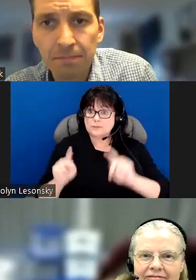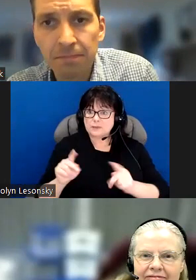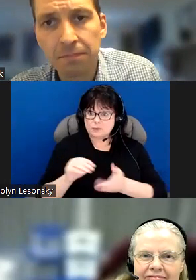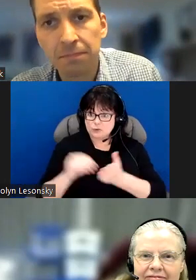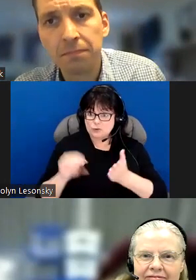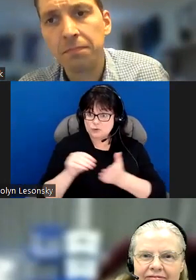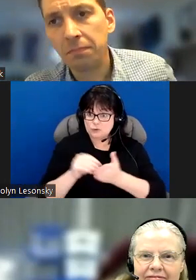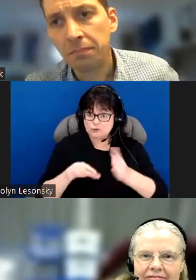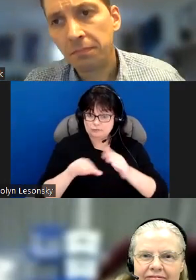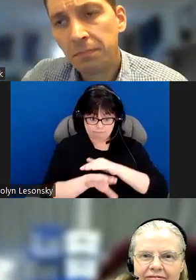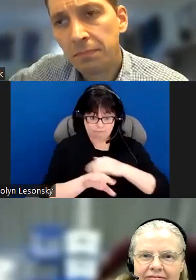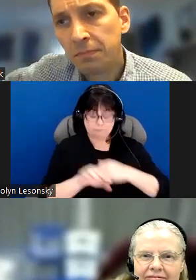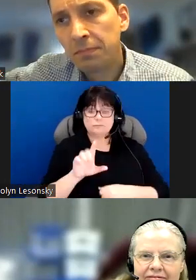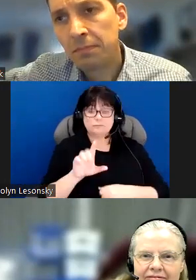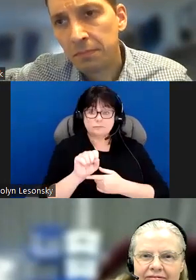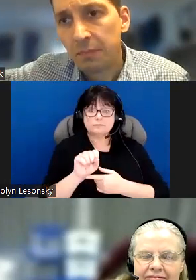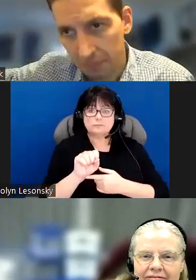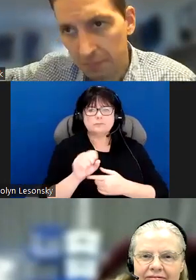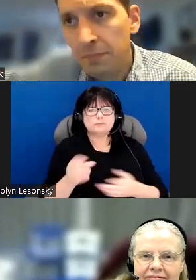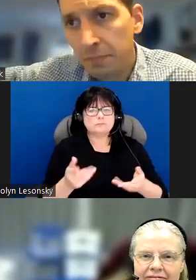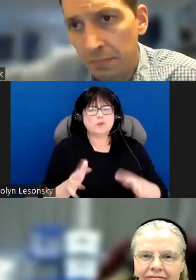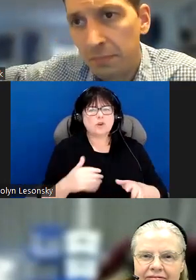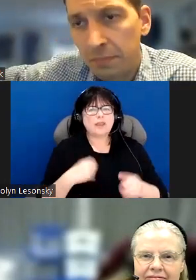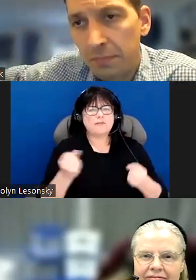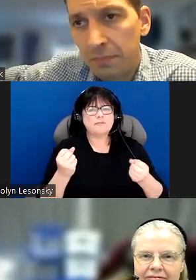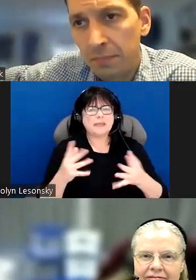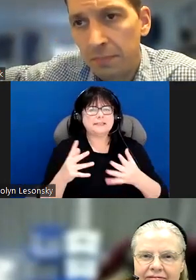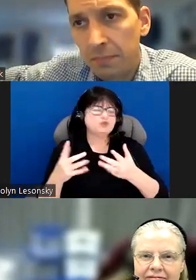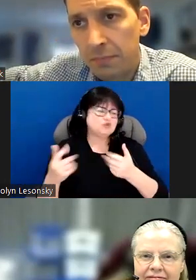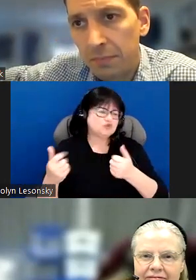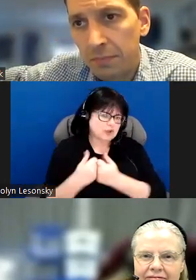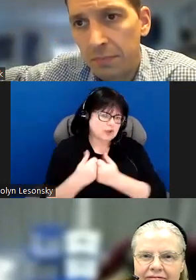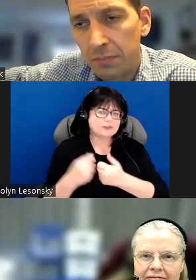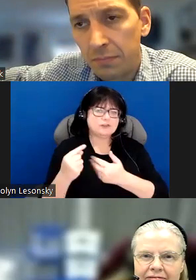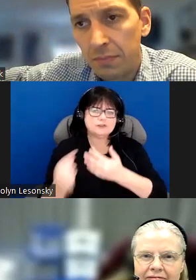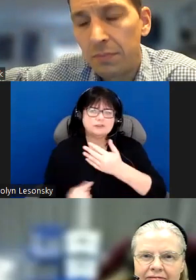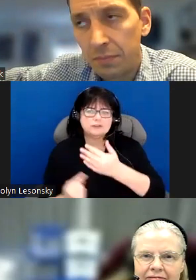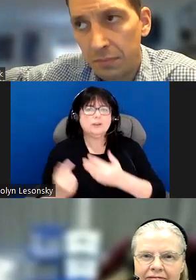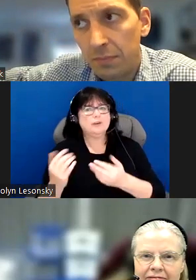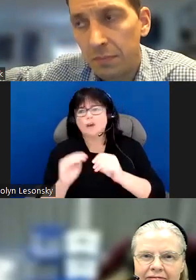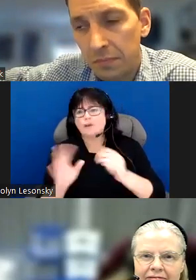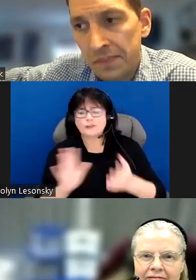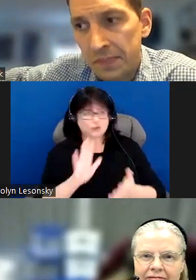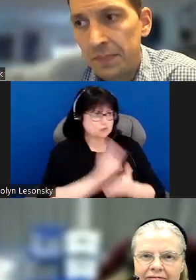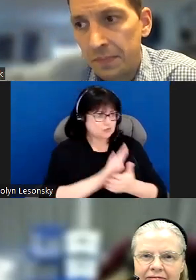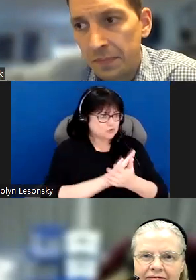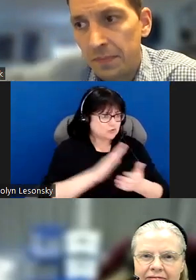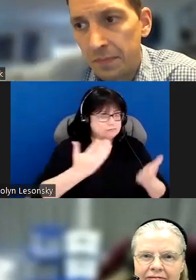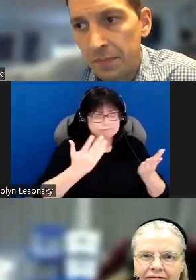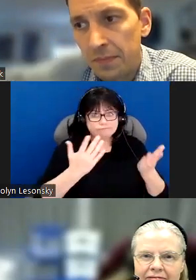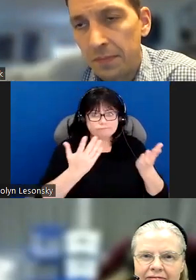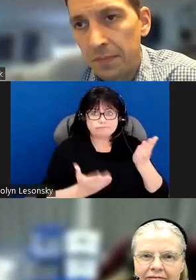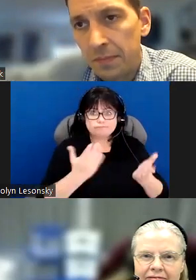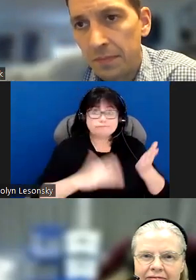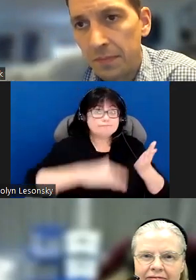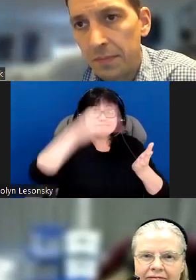have many challenges against them. They haven't done obviously well in the school system. So